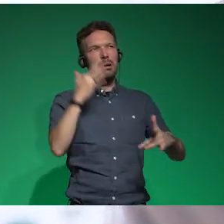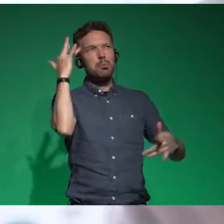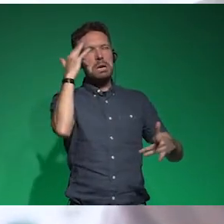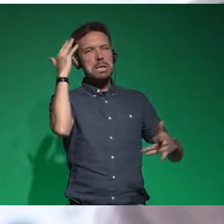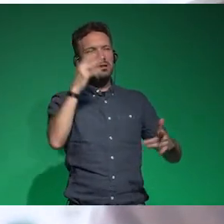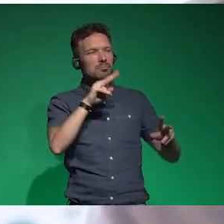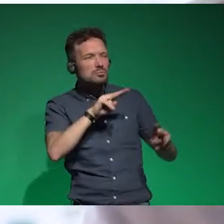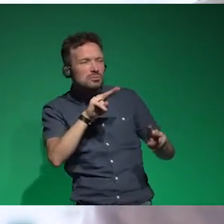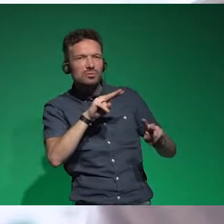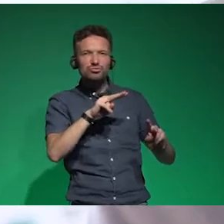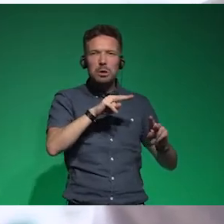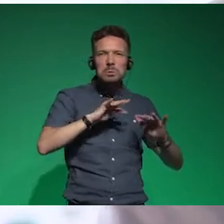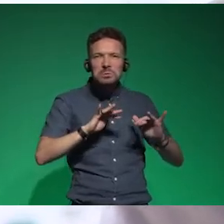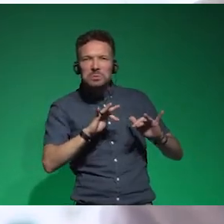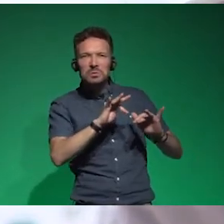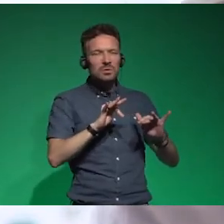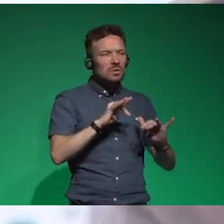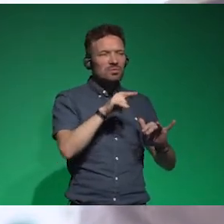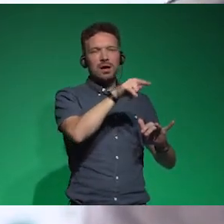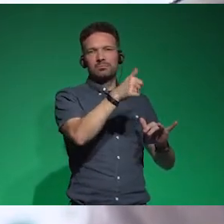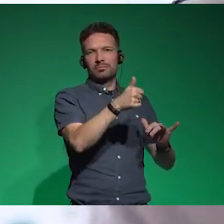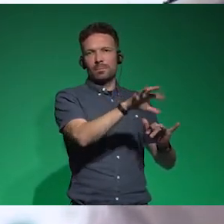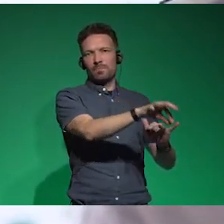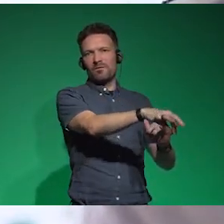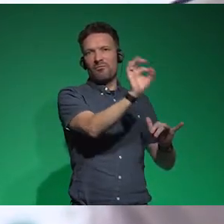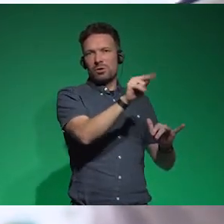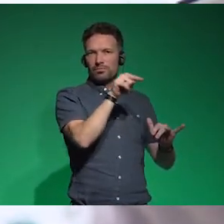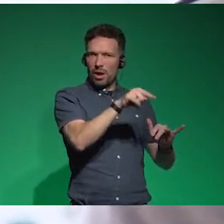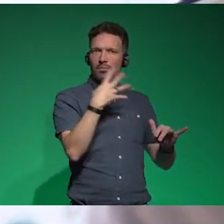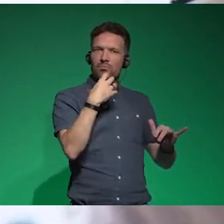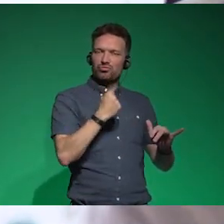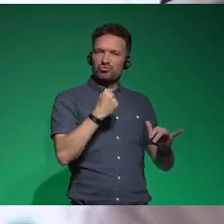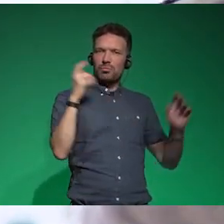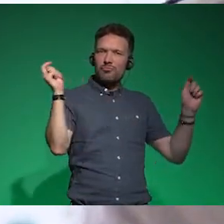that located there. So we trying to